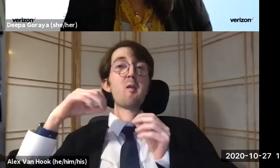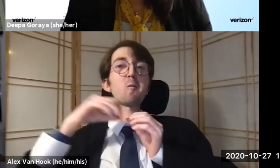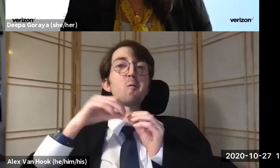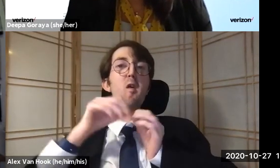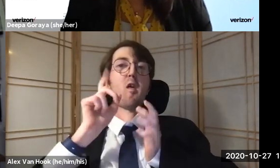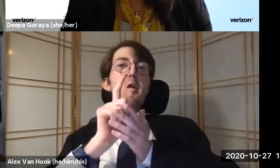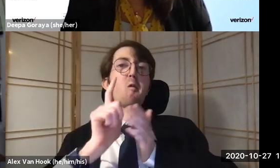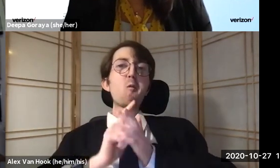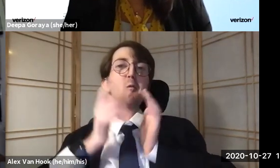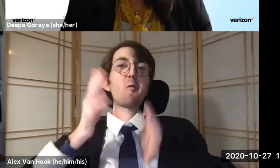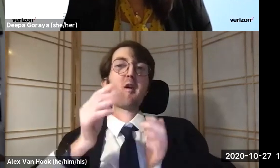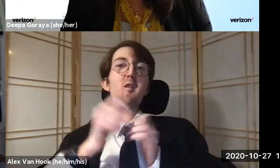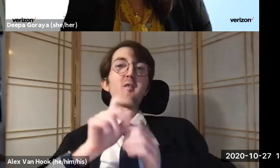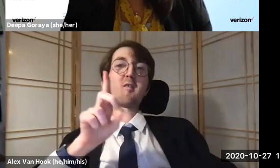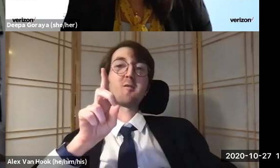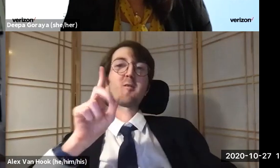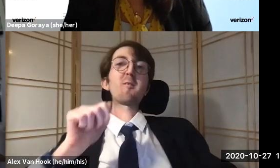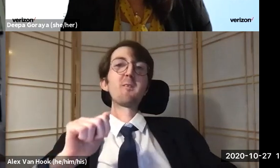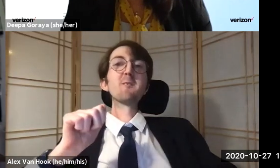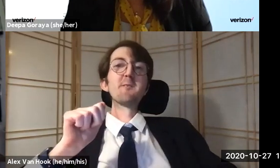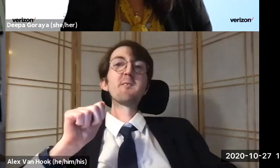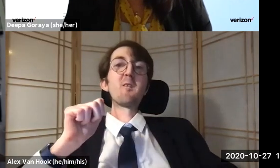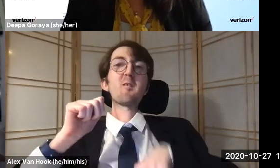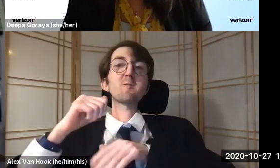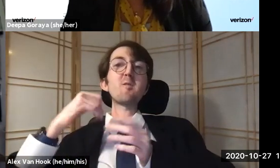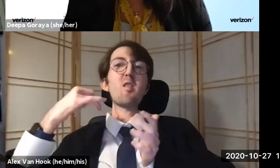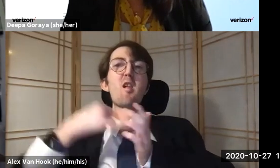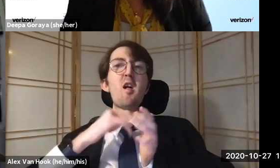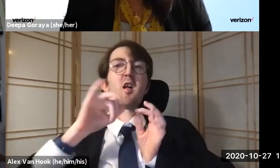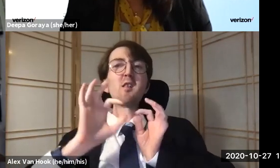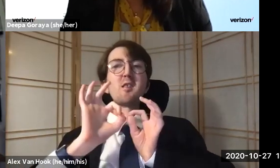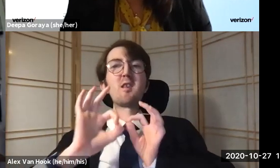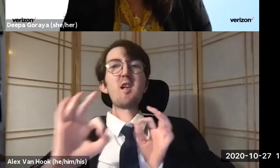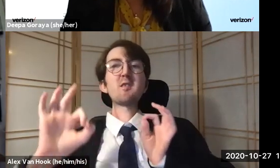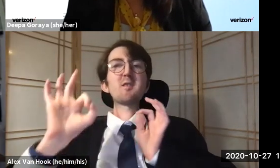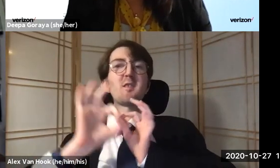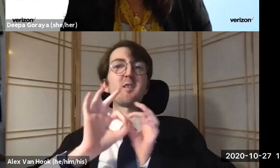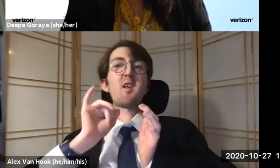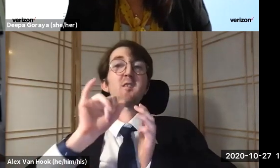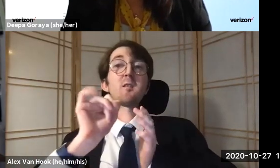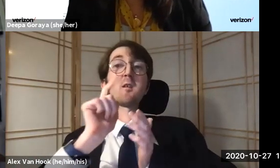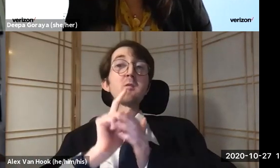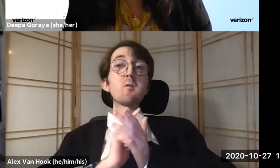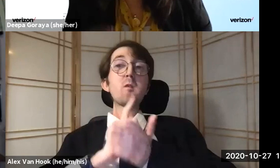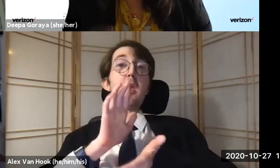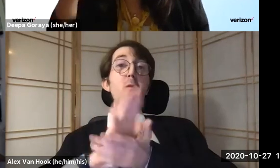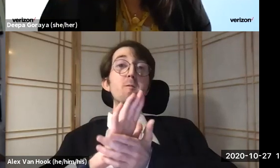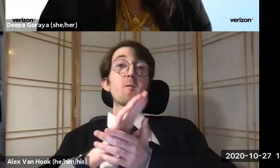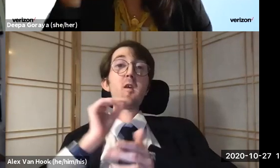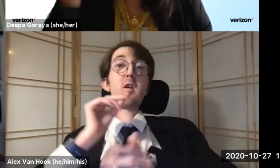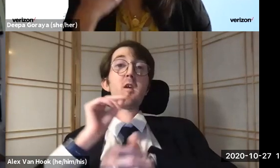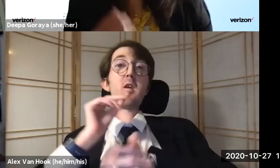inclusive. But we need more lawyers with disabilities at the table. It